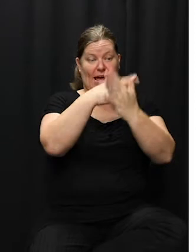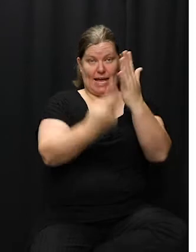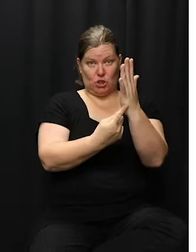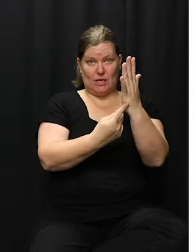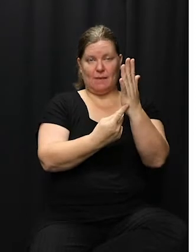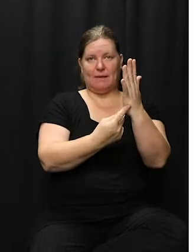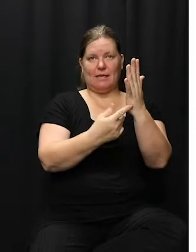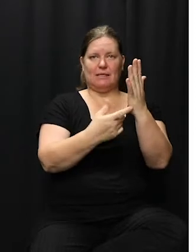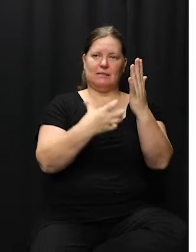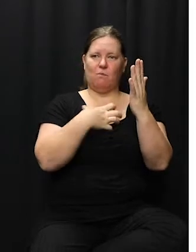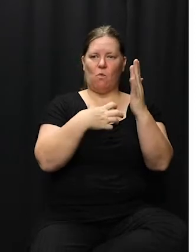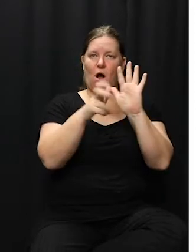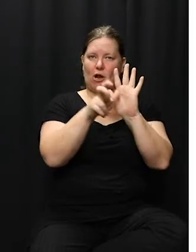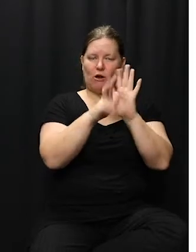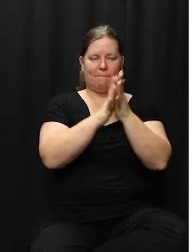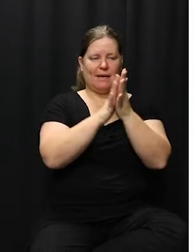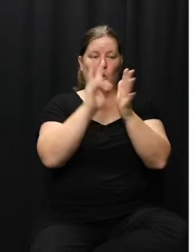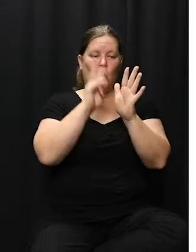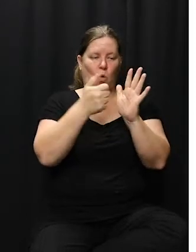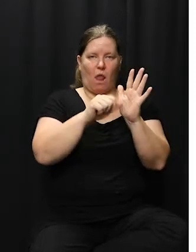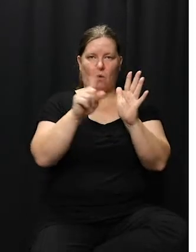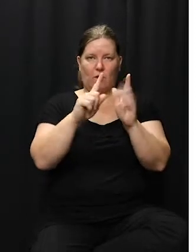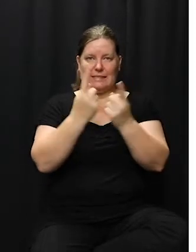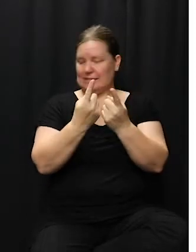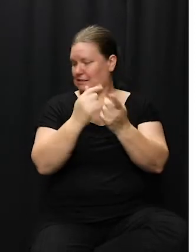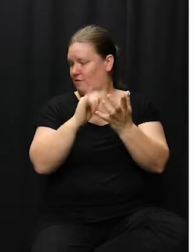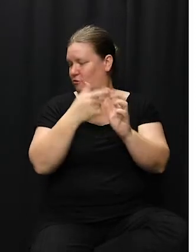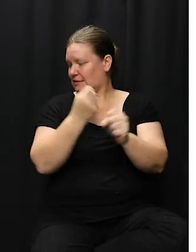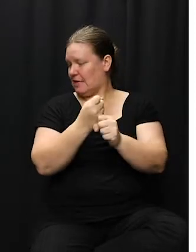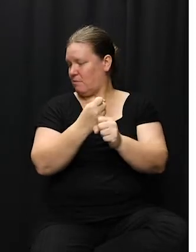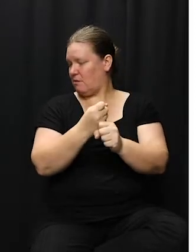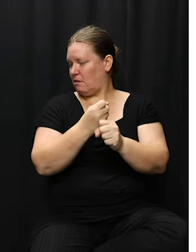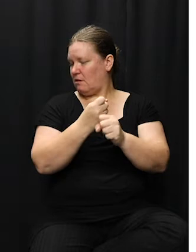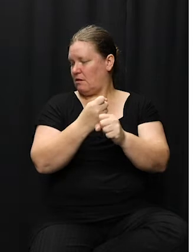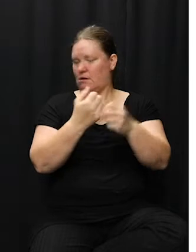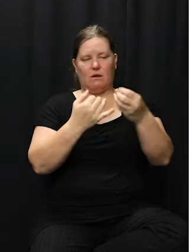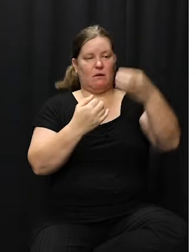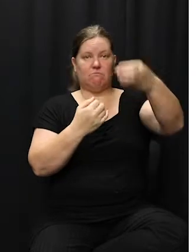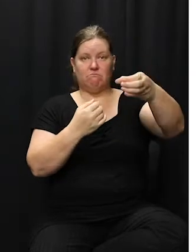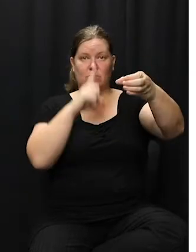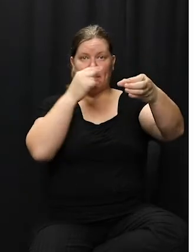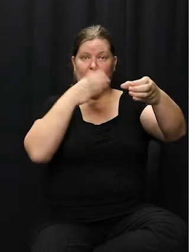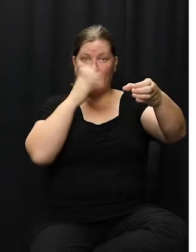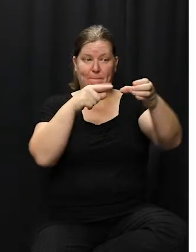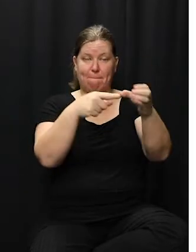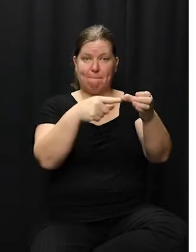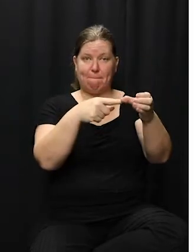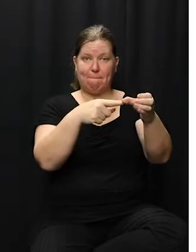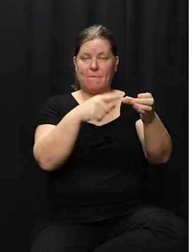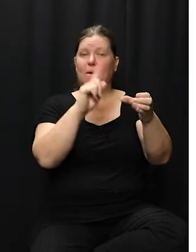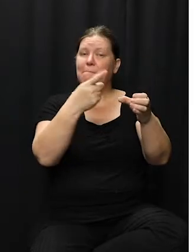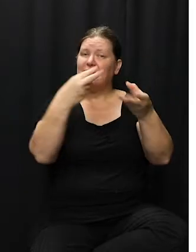So the hand shape, it's more iconic, so it looks like the thing it's talking about. So for example, this hand shape could be